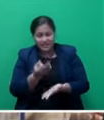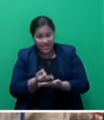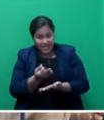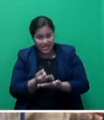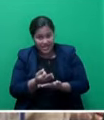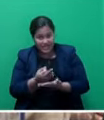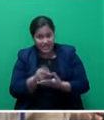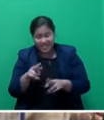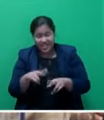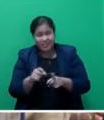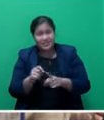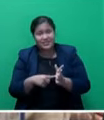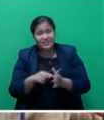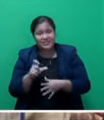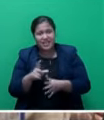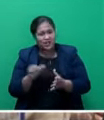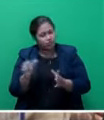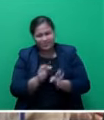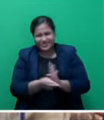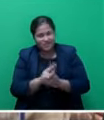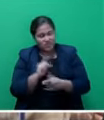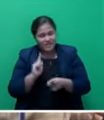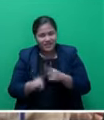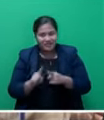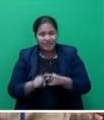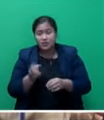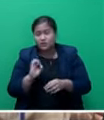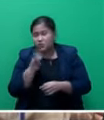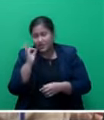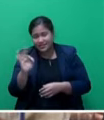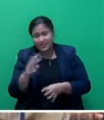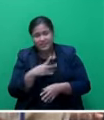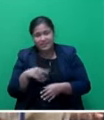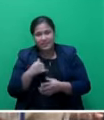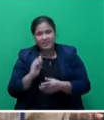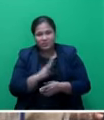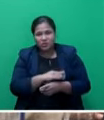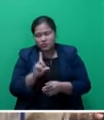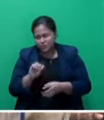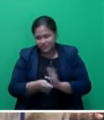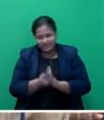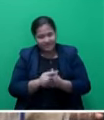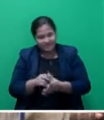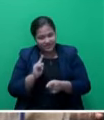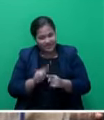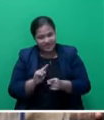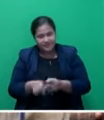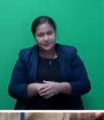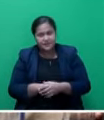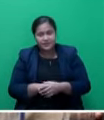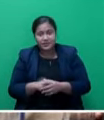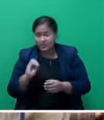levied by the FPTCL needs urgent review, and I call on the Minister and Board to undertake this review urgently. May I also